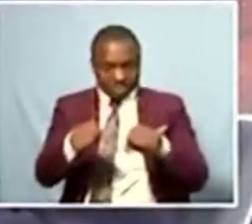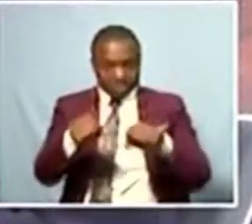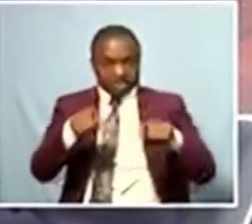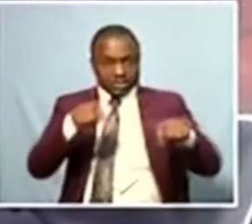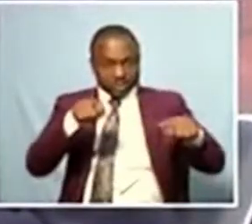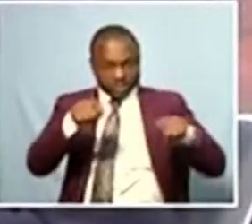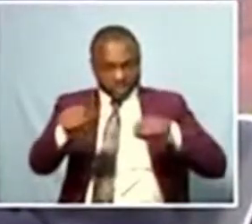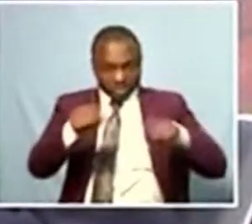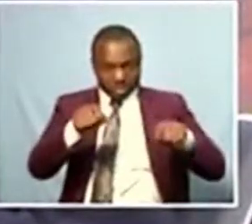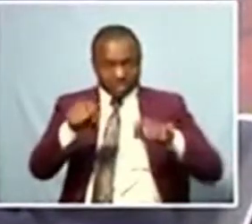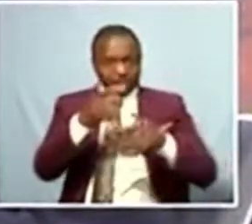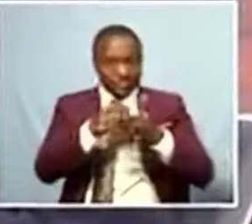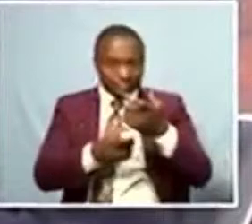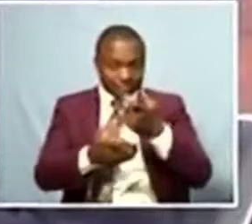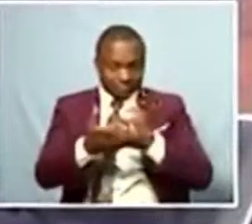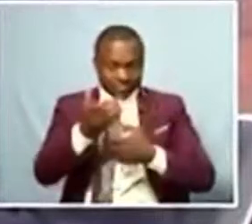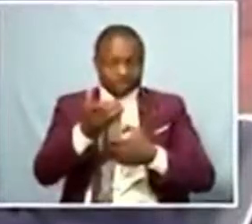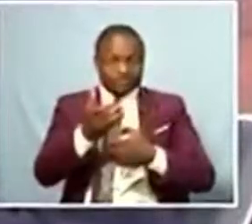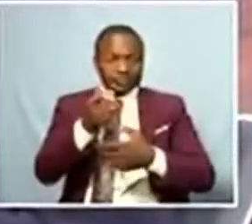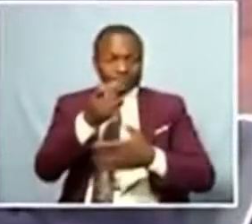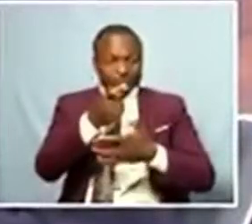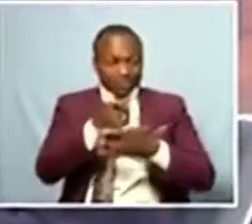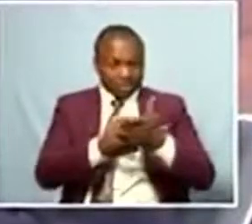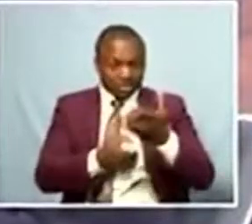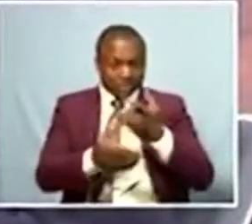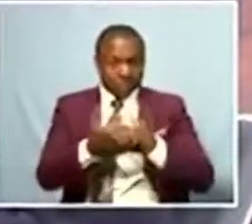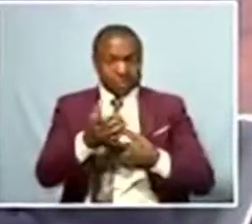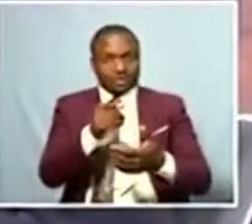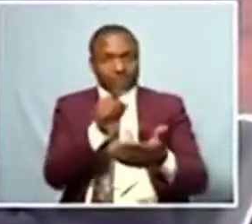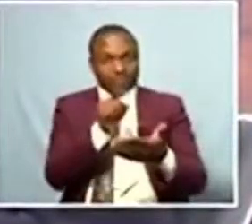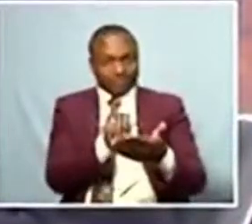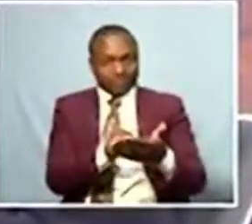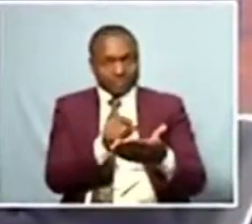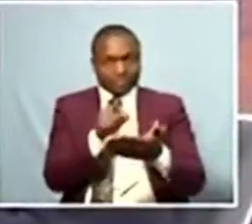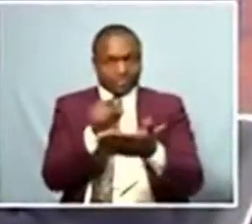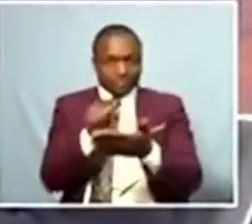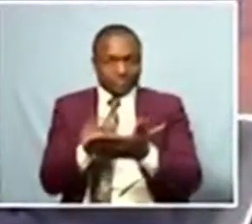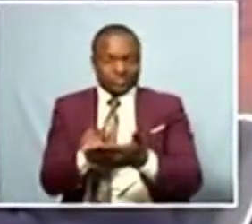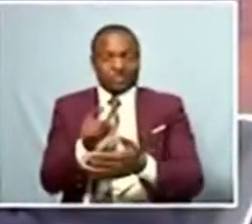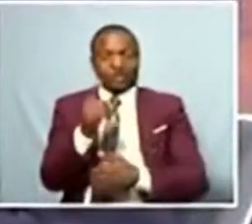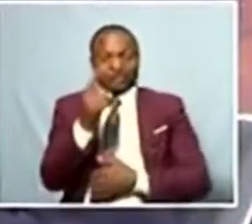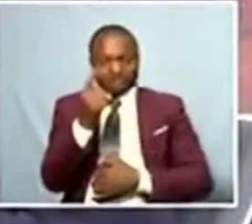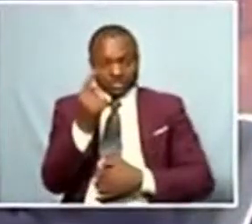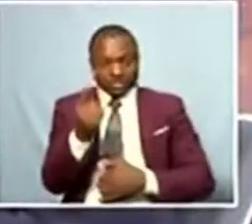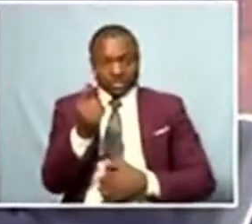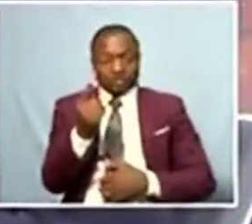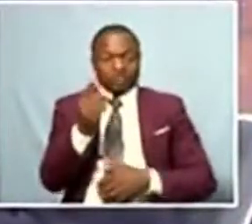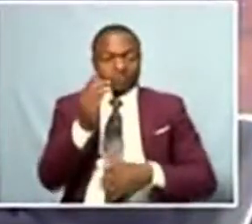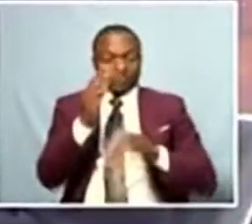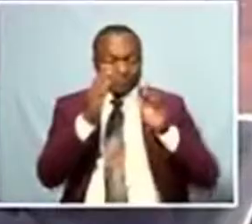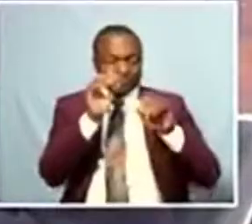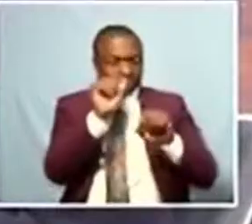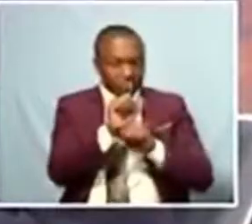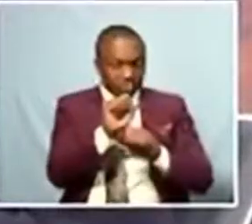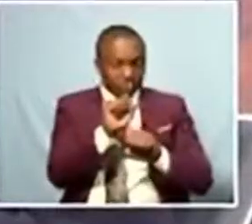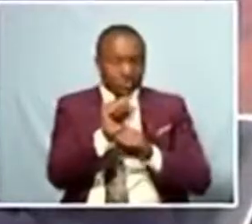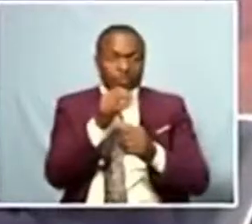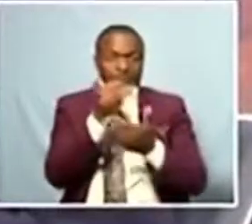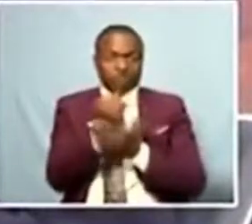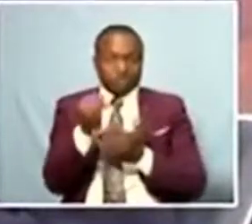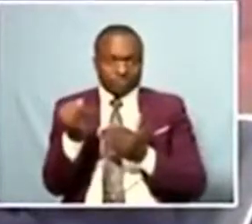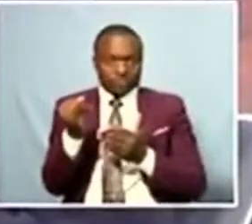the consultants. So consultants, usually these are the ones which will be dealing with the matters relating